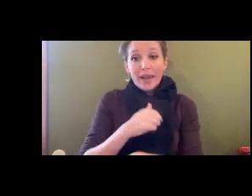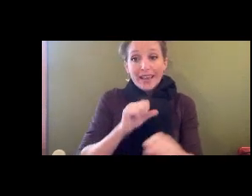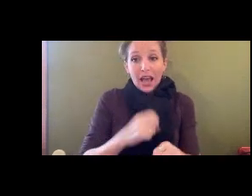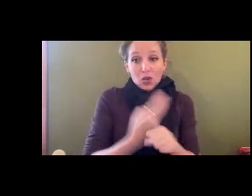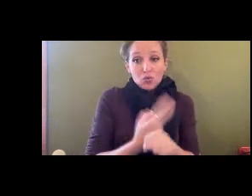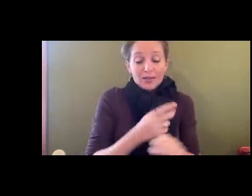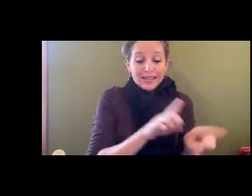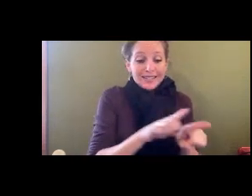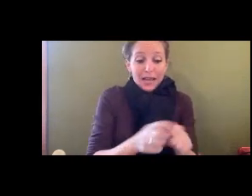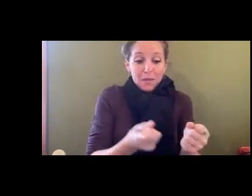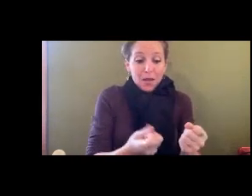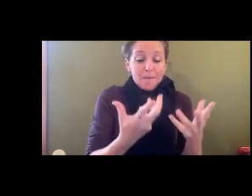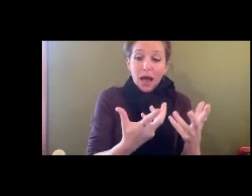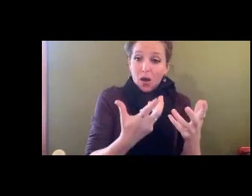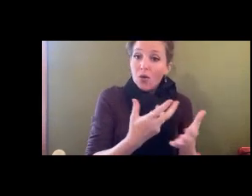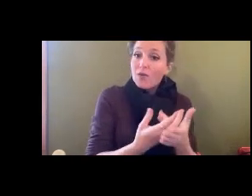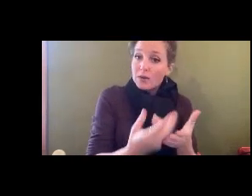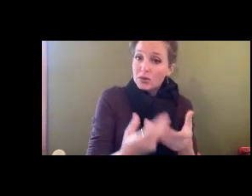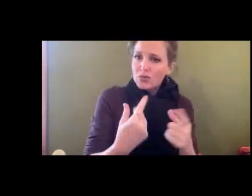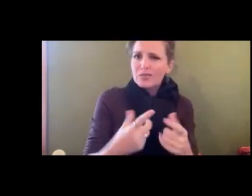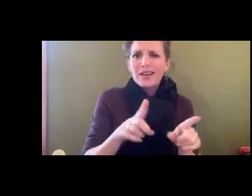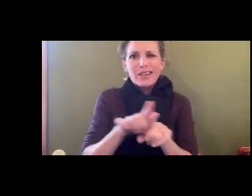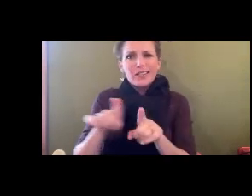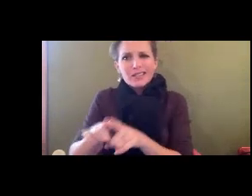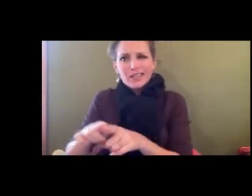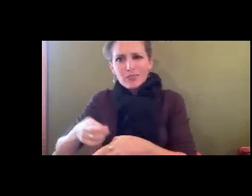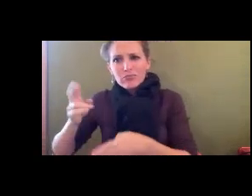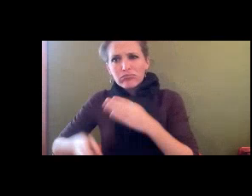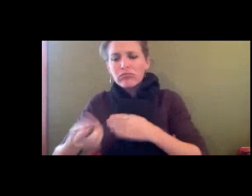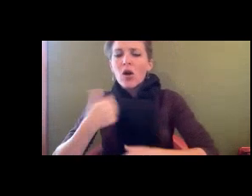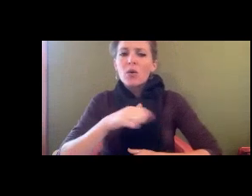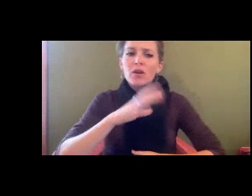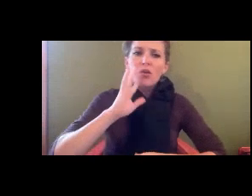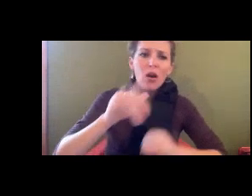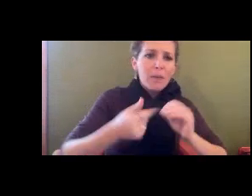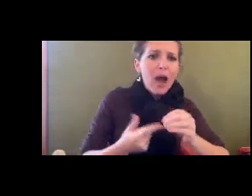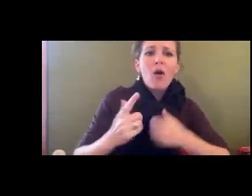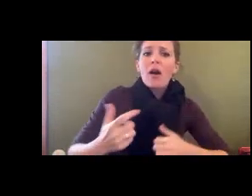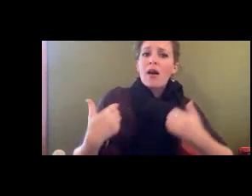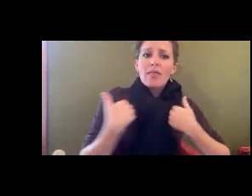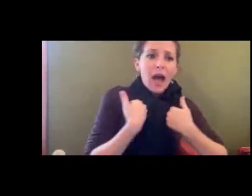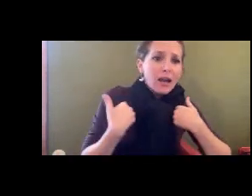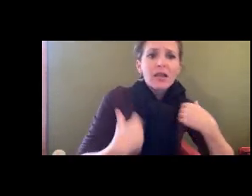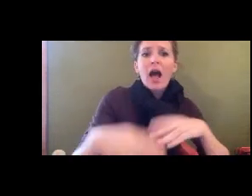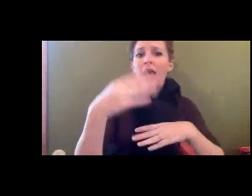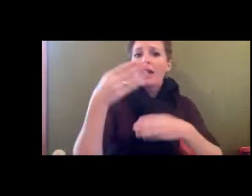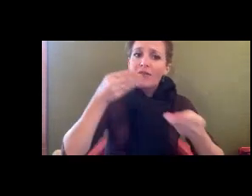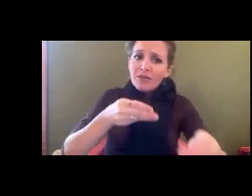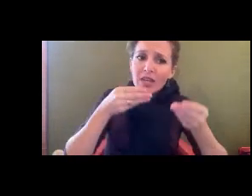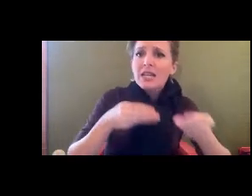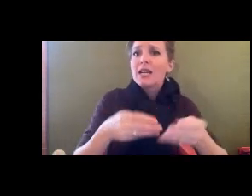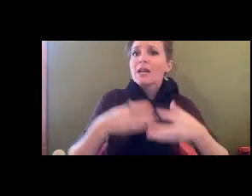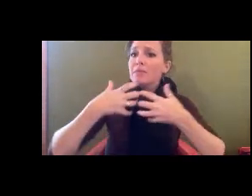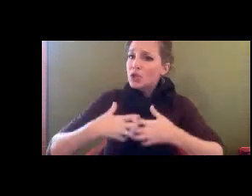resources, we're talking about land, labor, machinery, livestock, feed, all those types